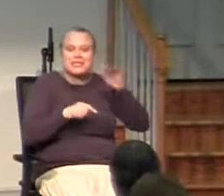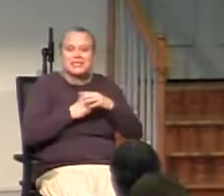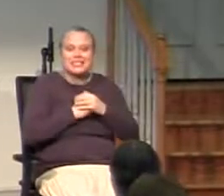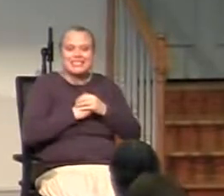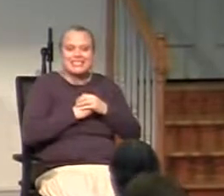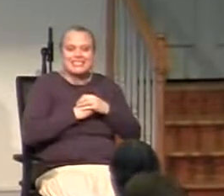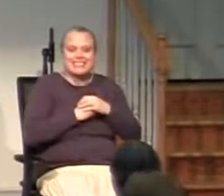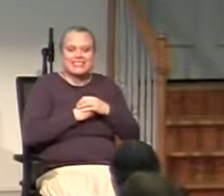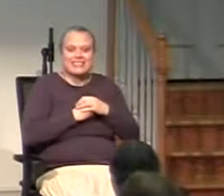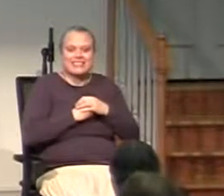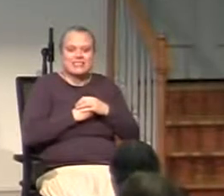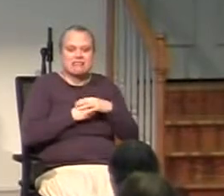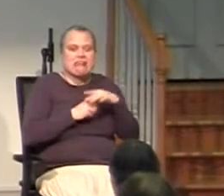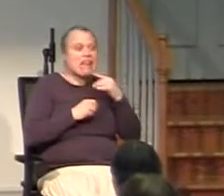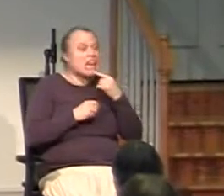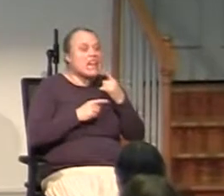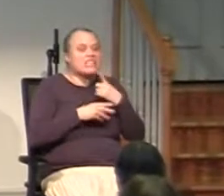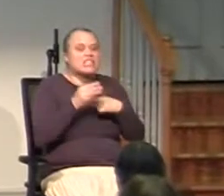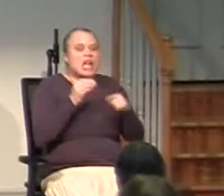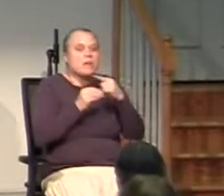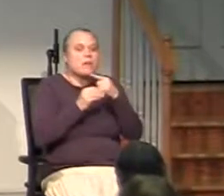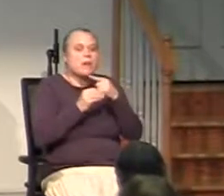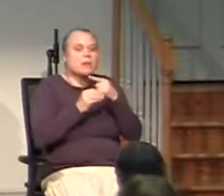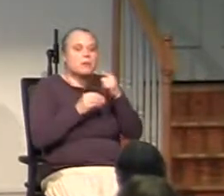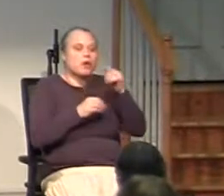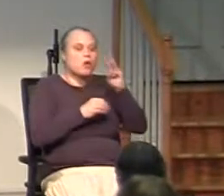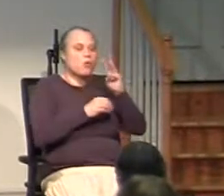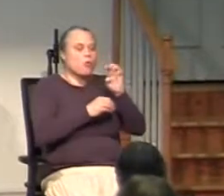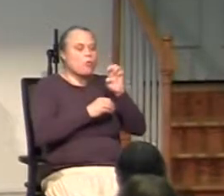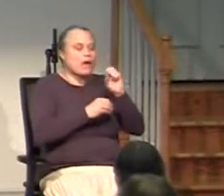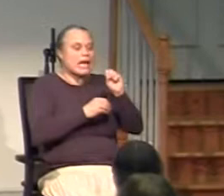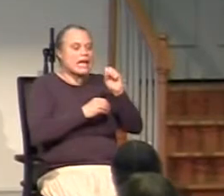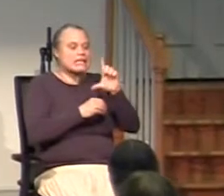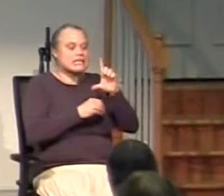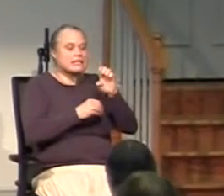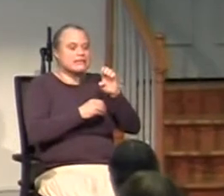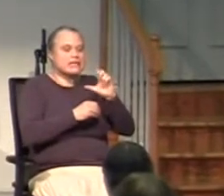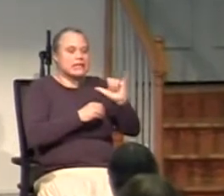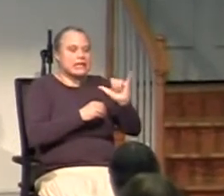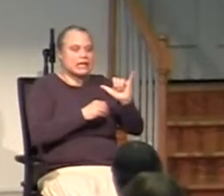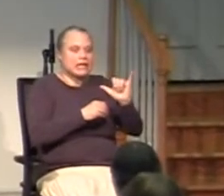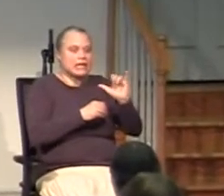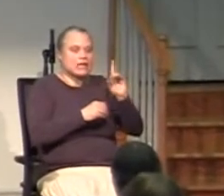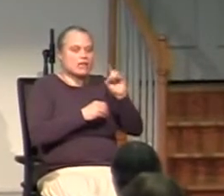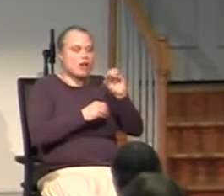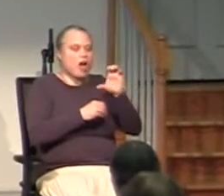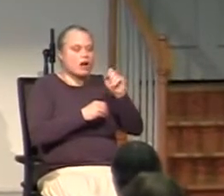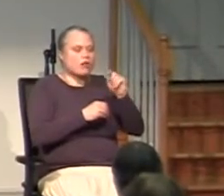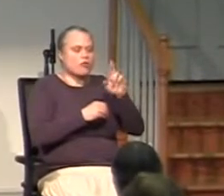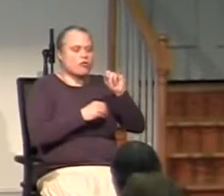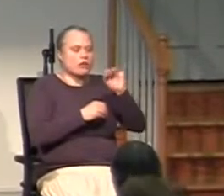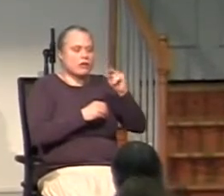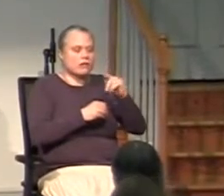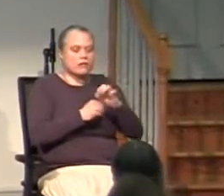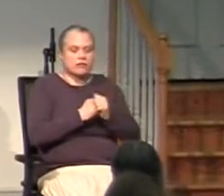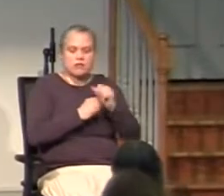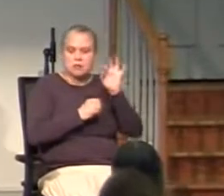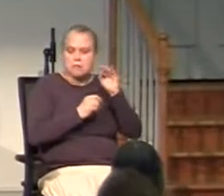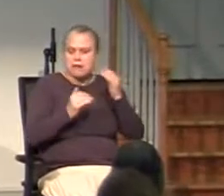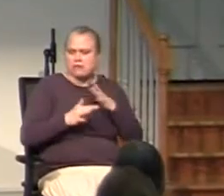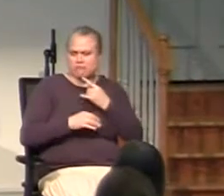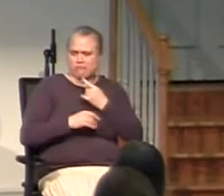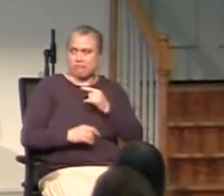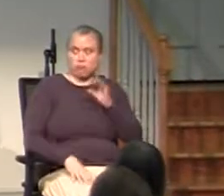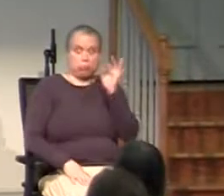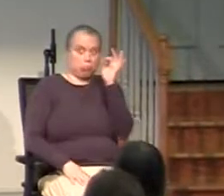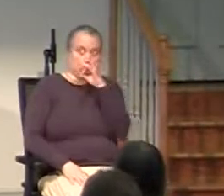about the Wesley's doctrine of the second blessing." He said, "I don't know what you're talking about." But